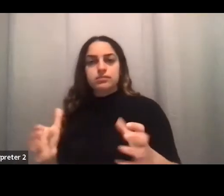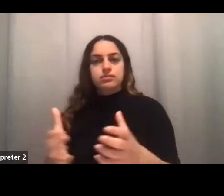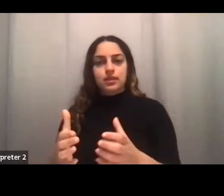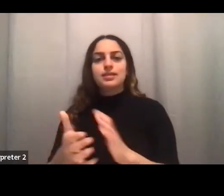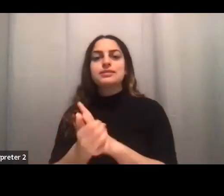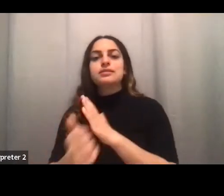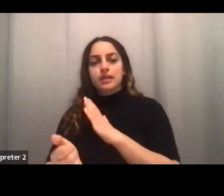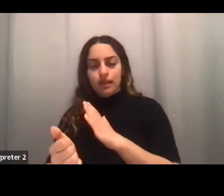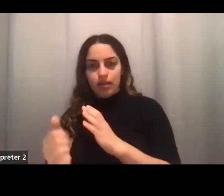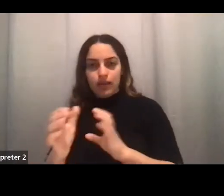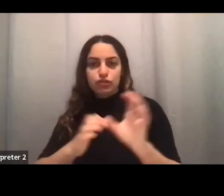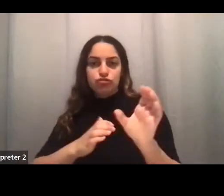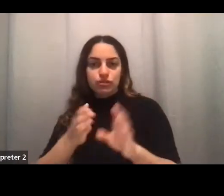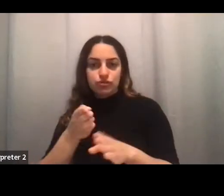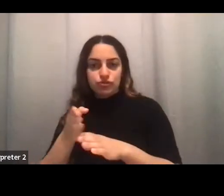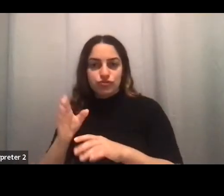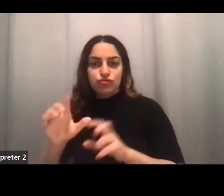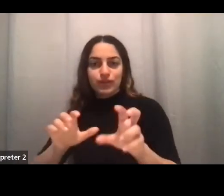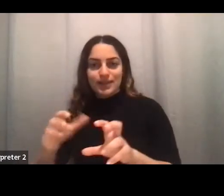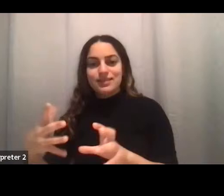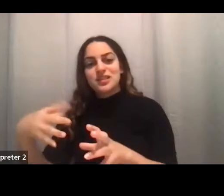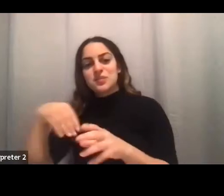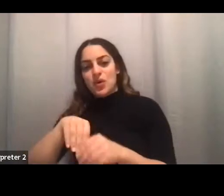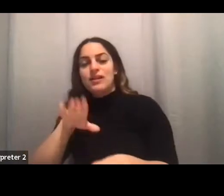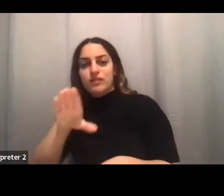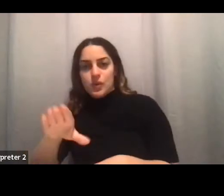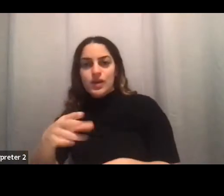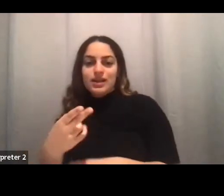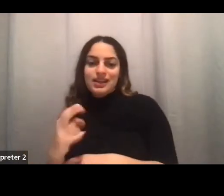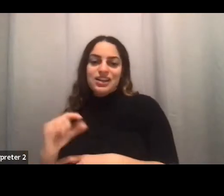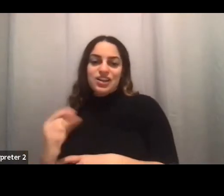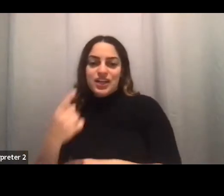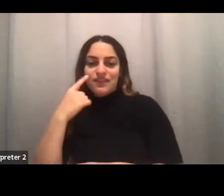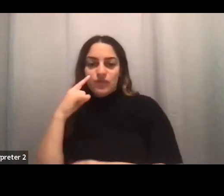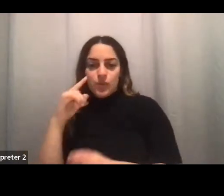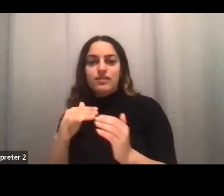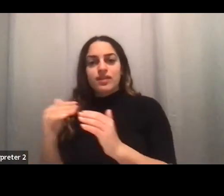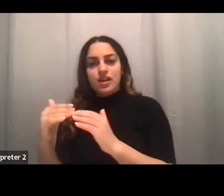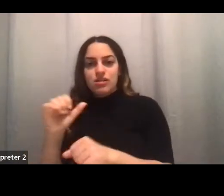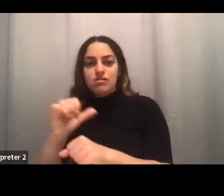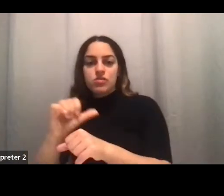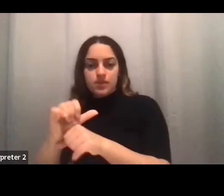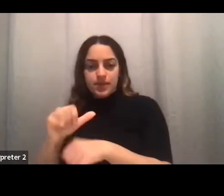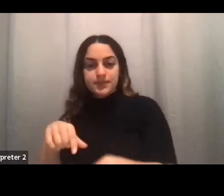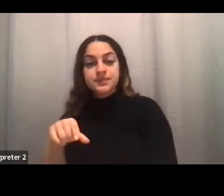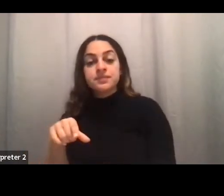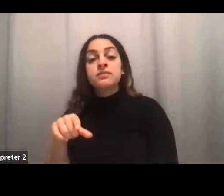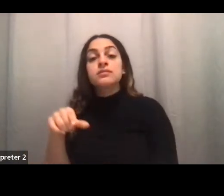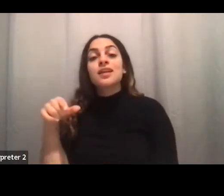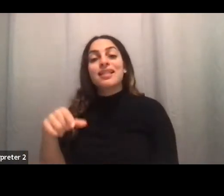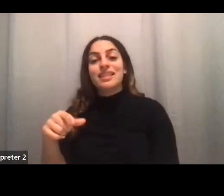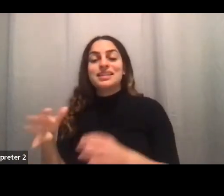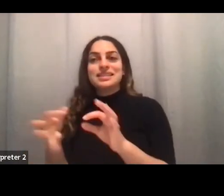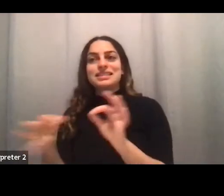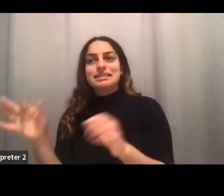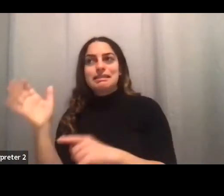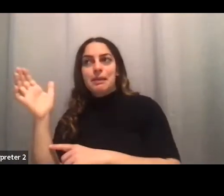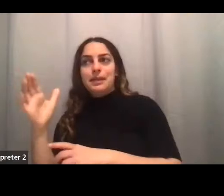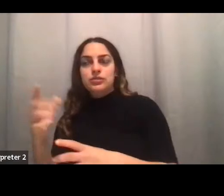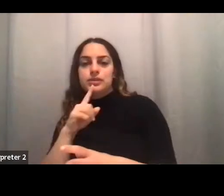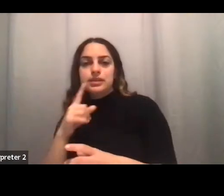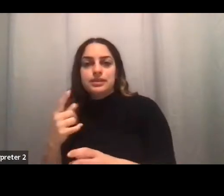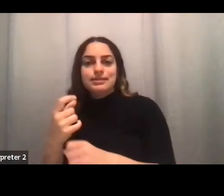of your hearing on fair employment in the construction industry this statement is a condensed version of one that my